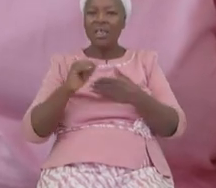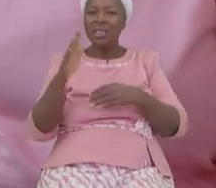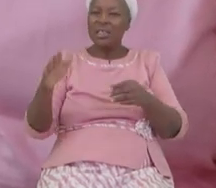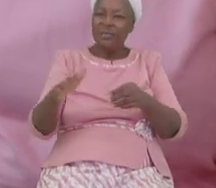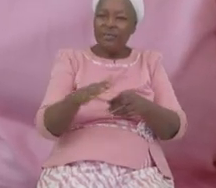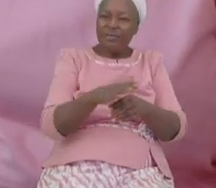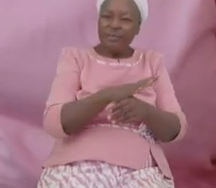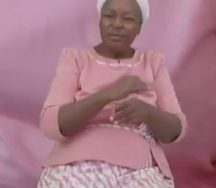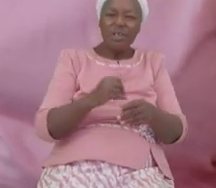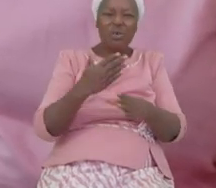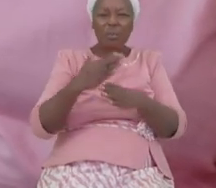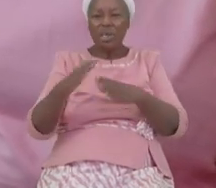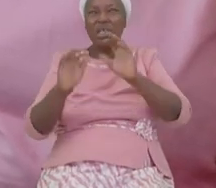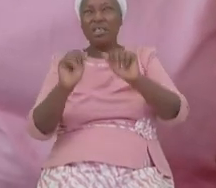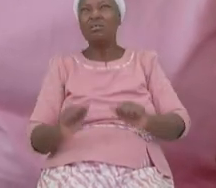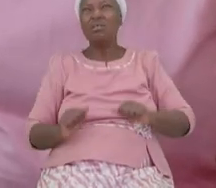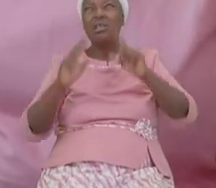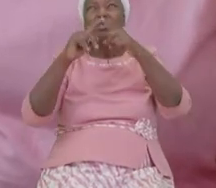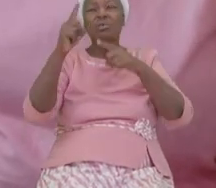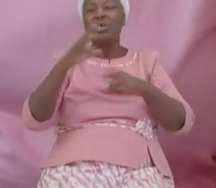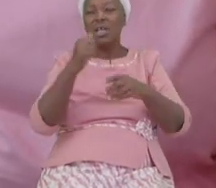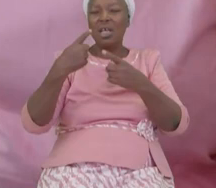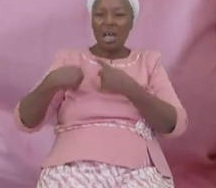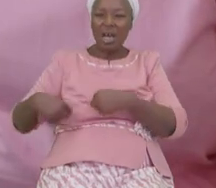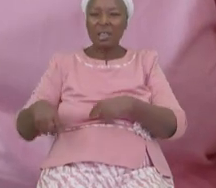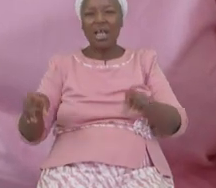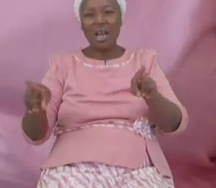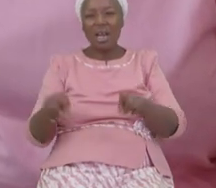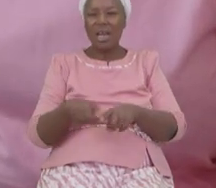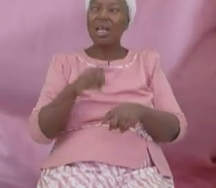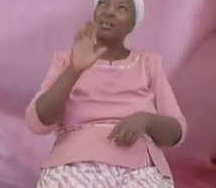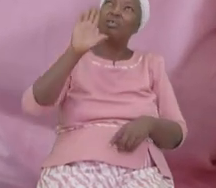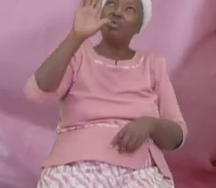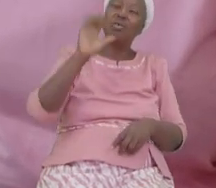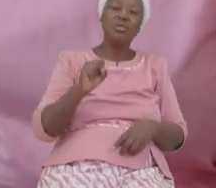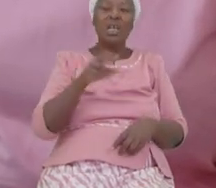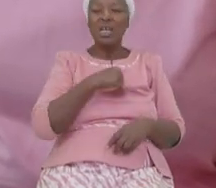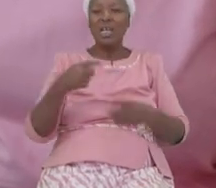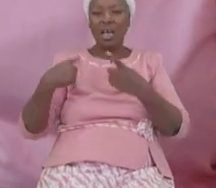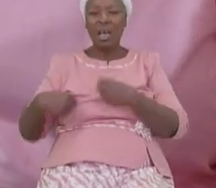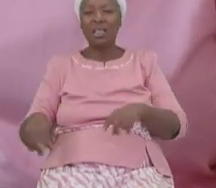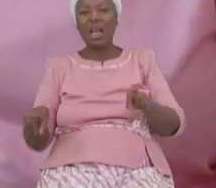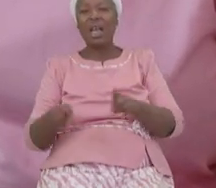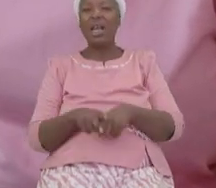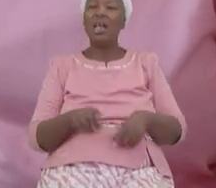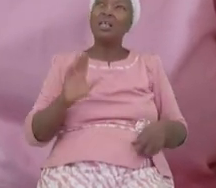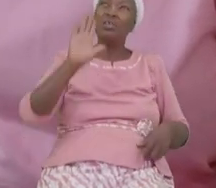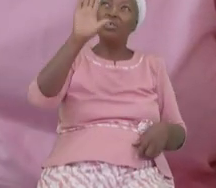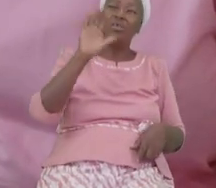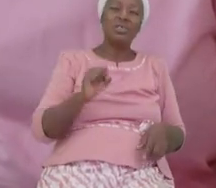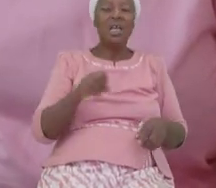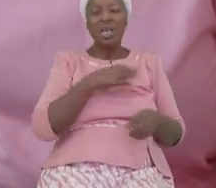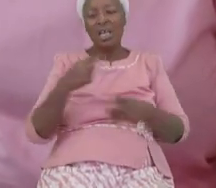completely given unto you, a heart like thine, a heart like thine,